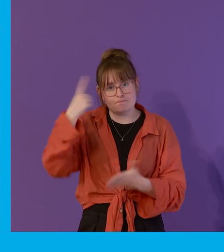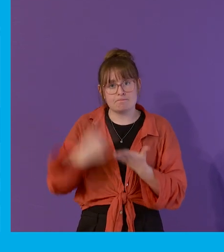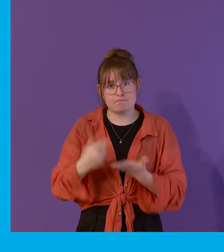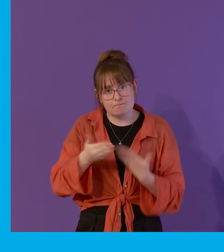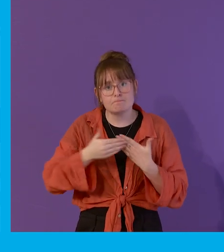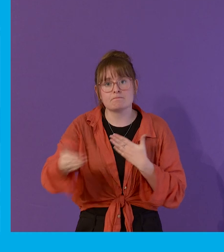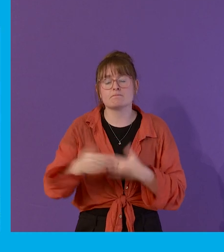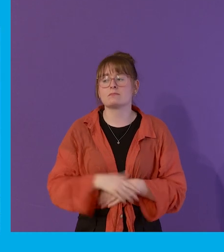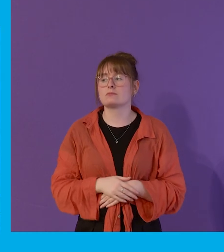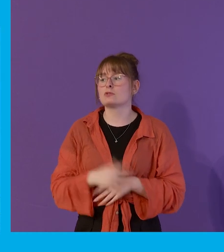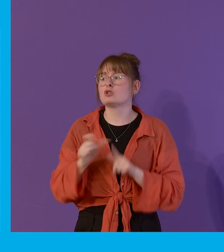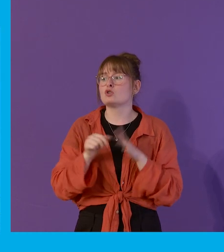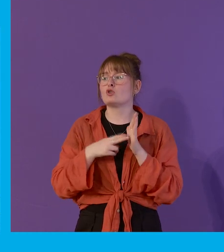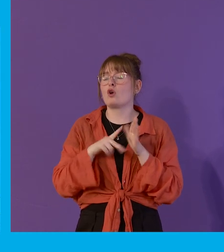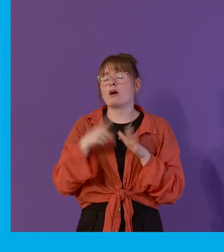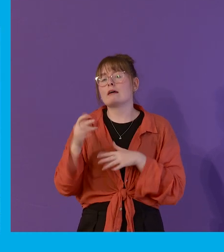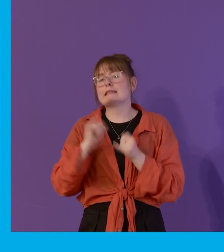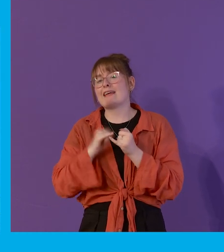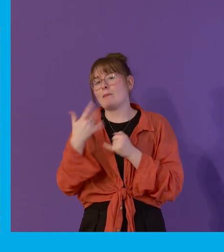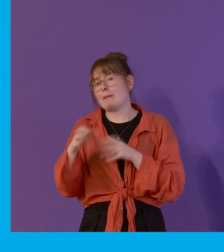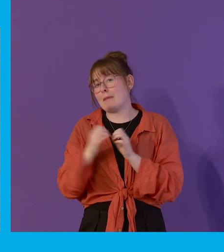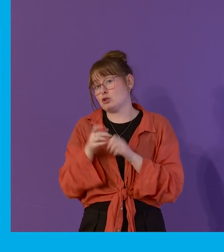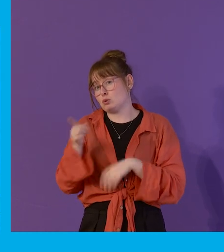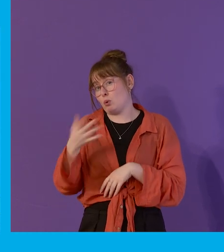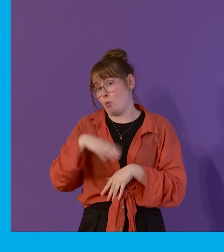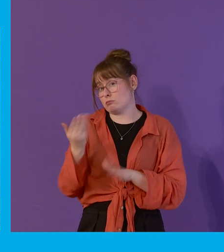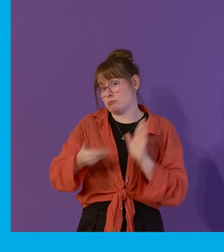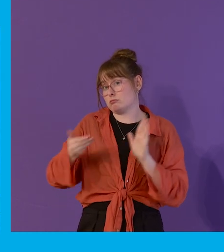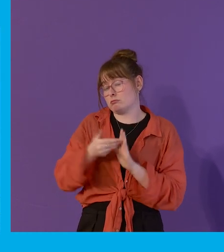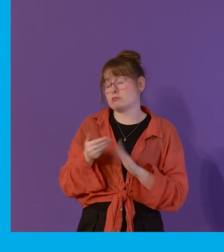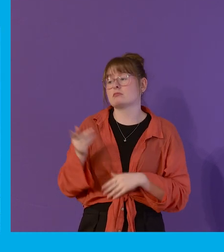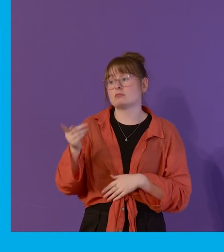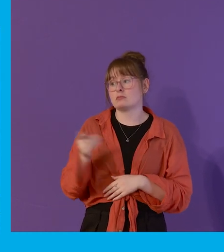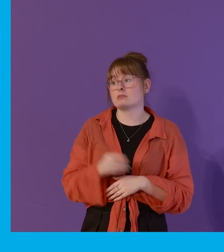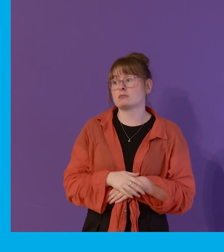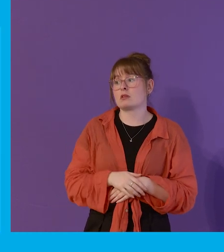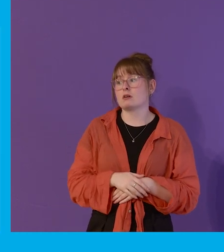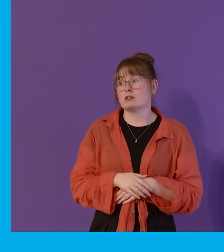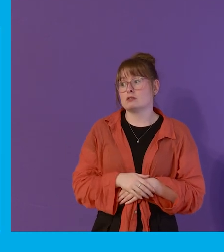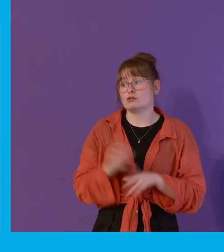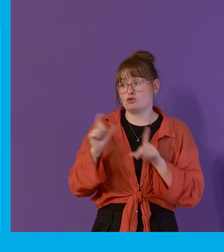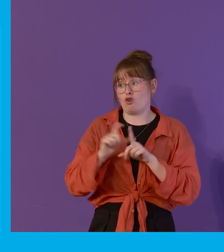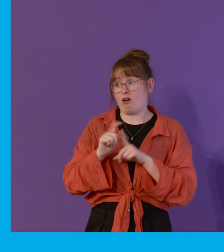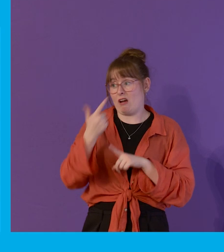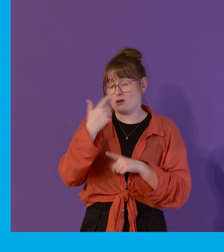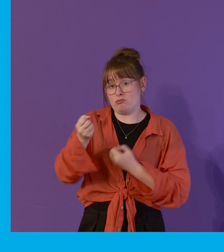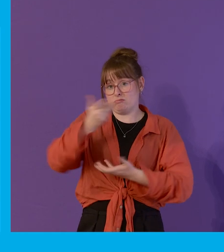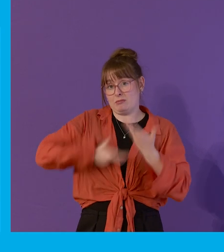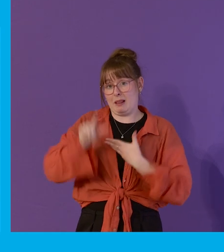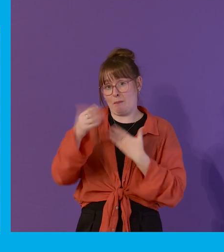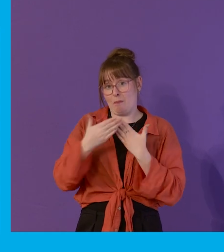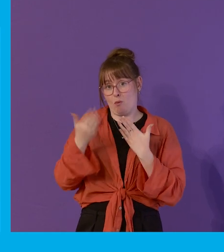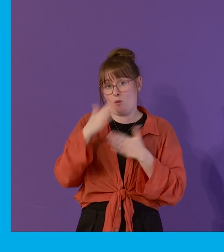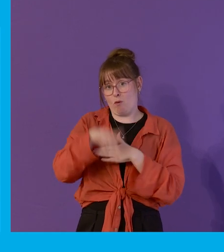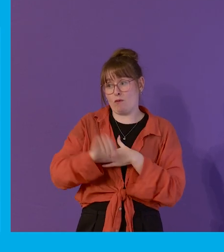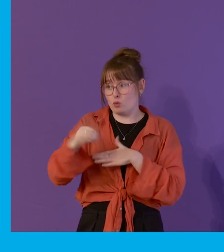Donna, Stephen mentioned you. I would like to bring you in. You haven't put your hand up, but I'd like to bring you in and see if we can hear a bit more about the